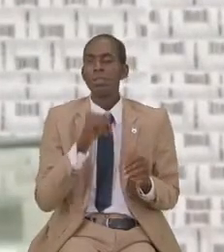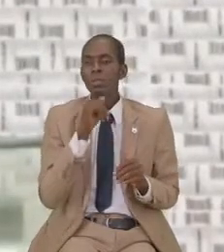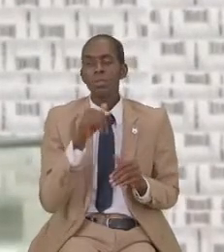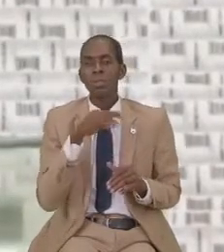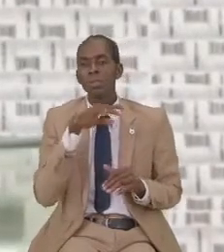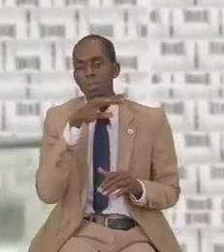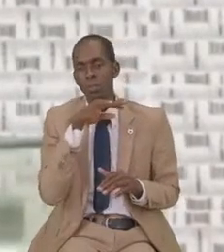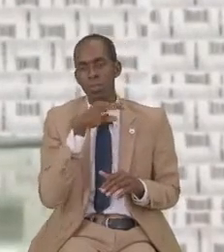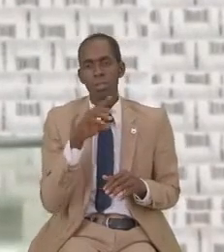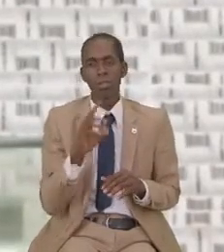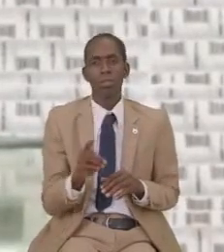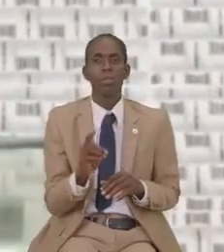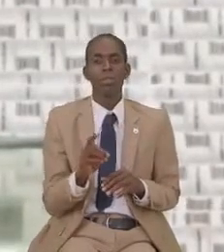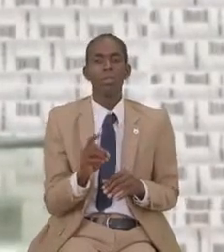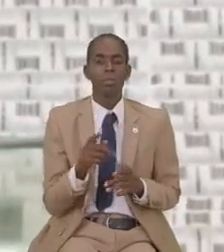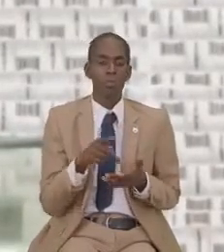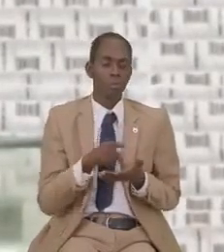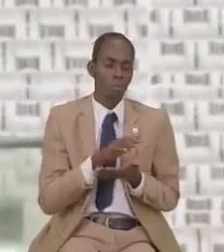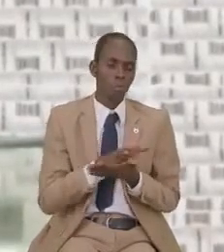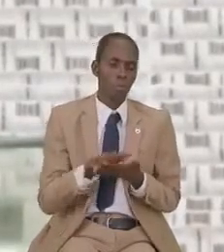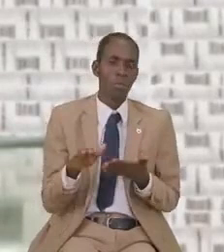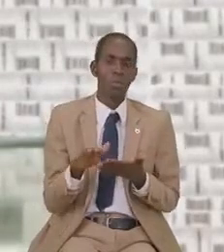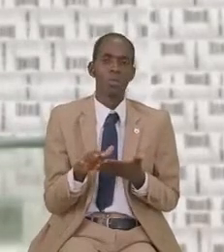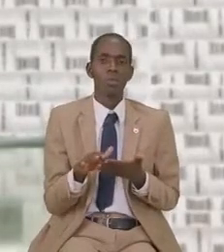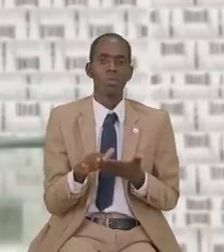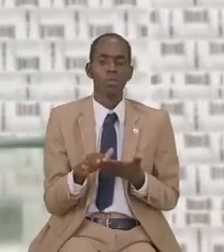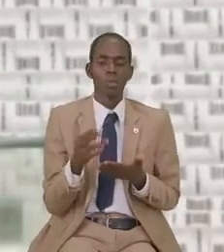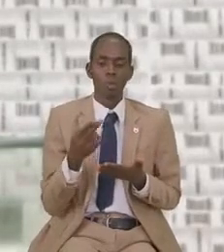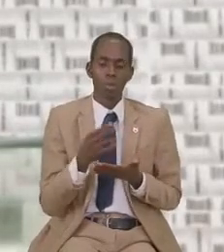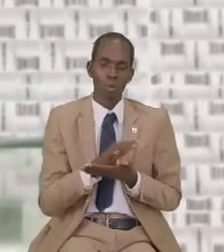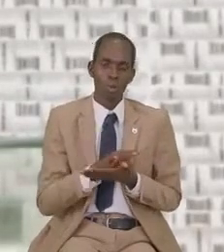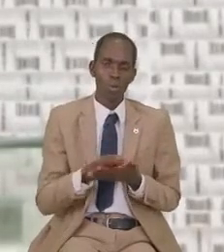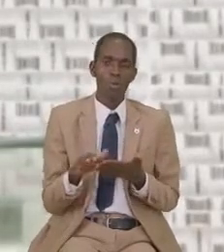undefiled, pure, holy,